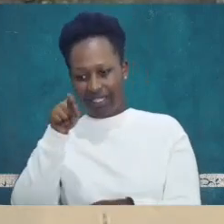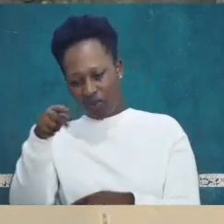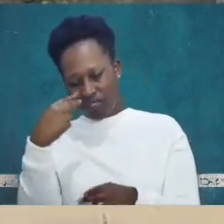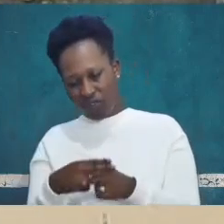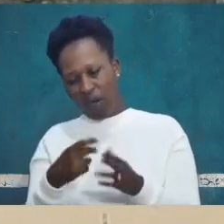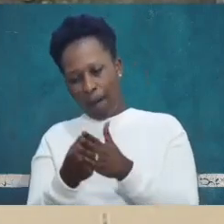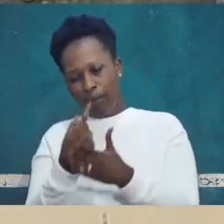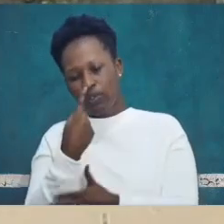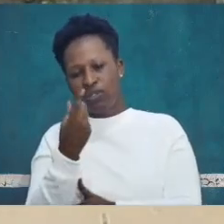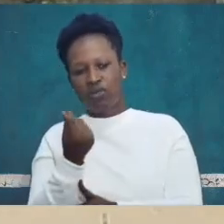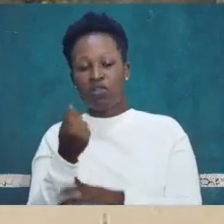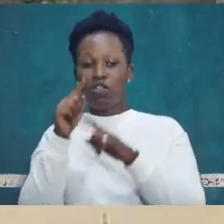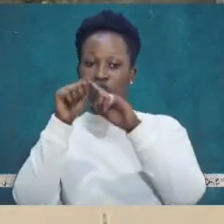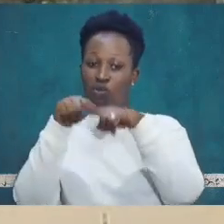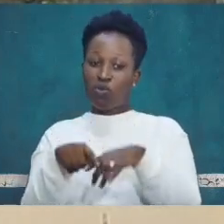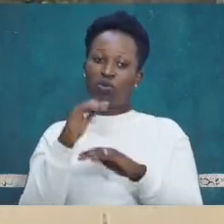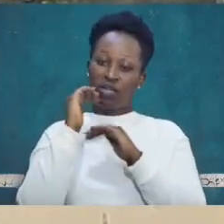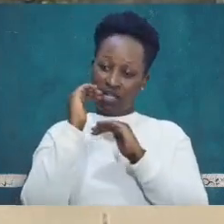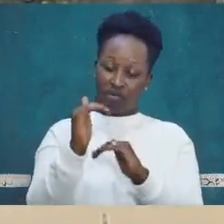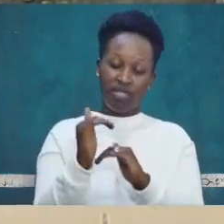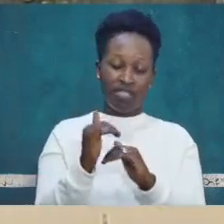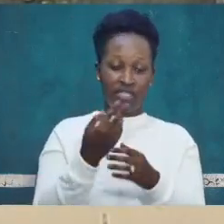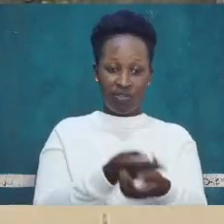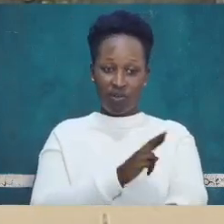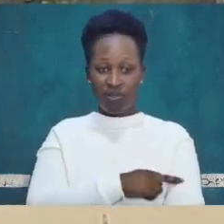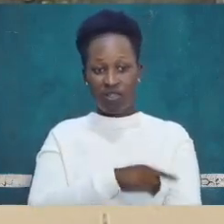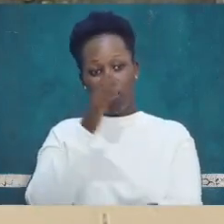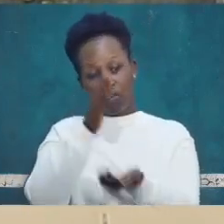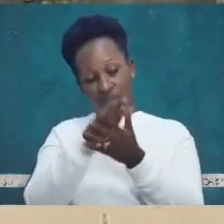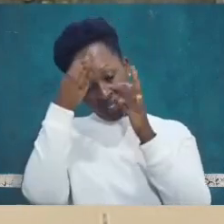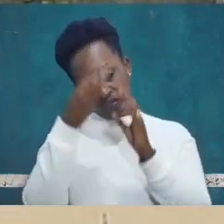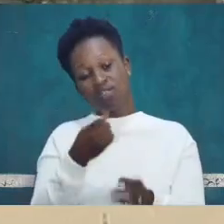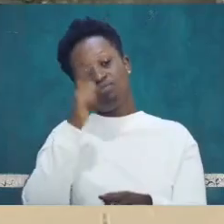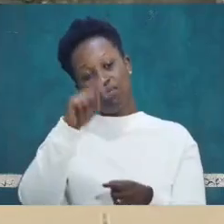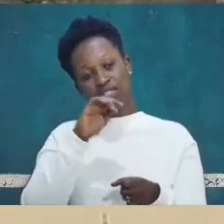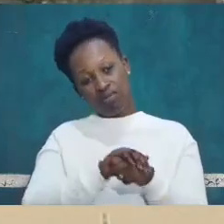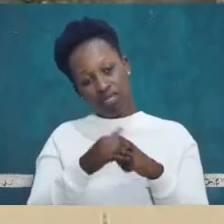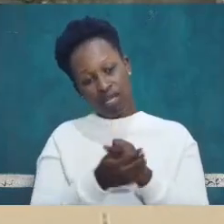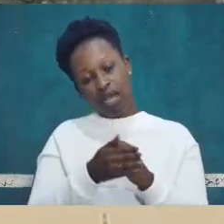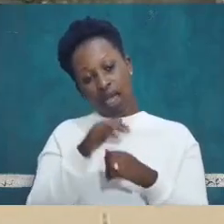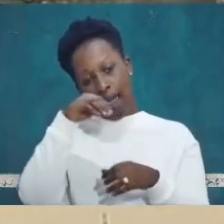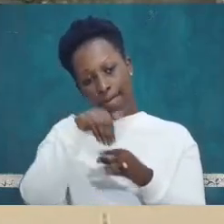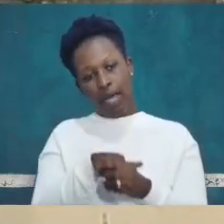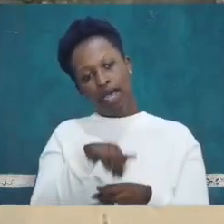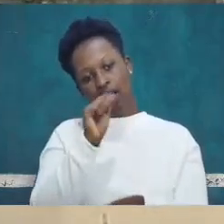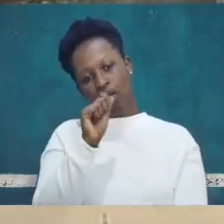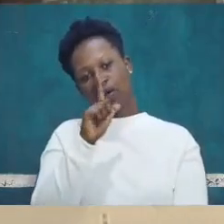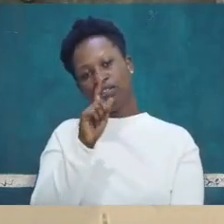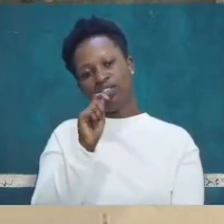cost. So due to limited resources, right decisions must be made among